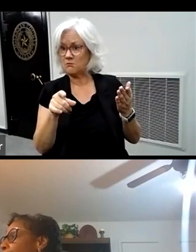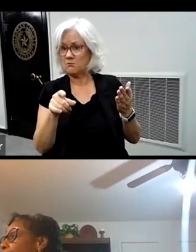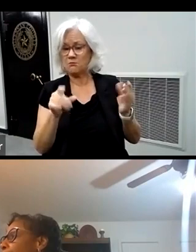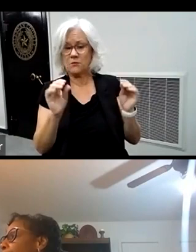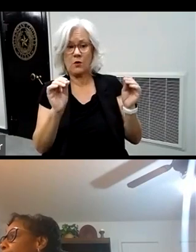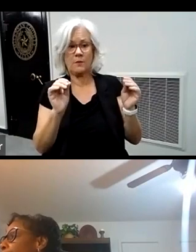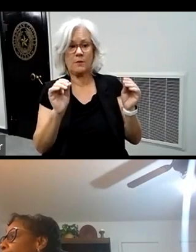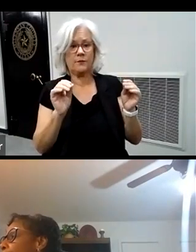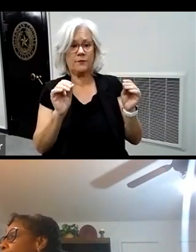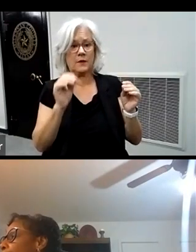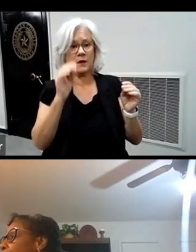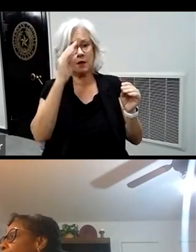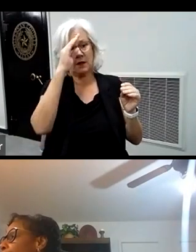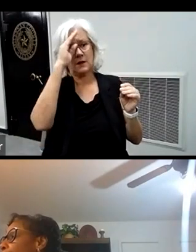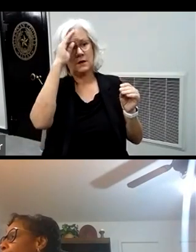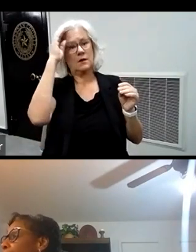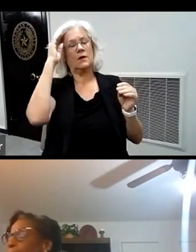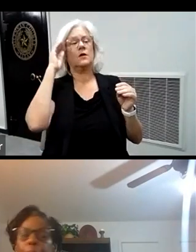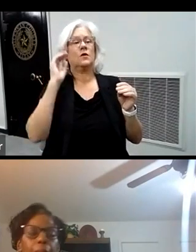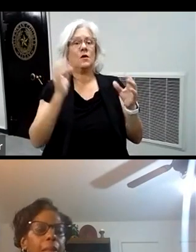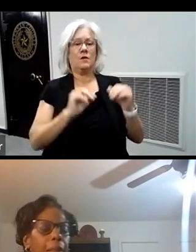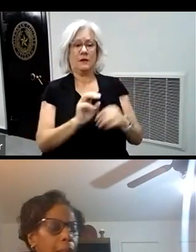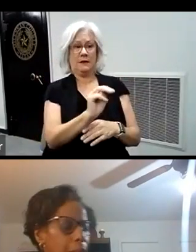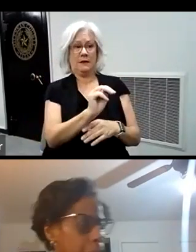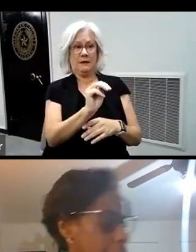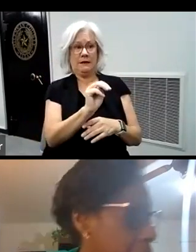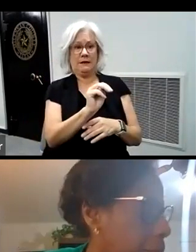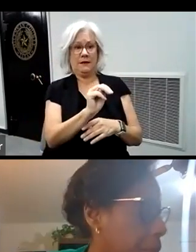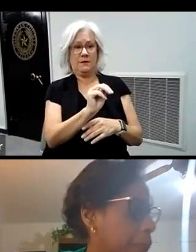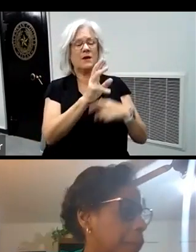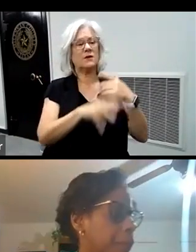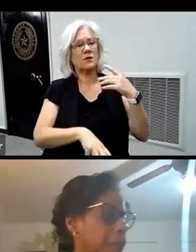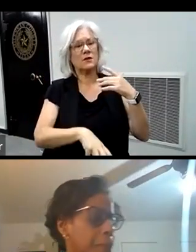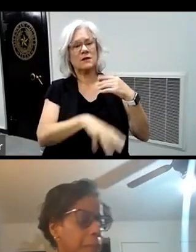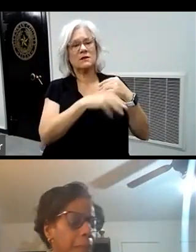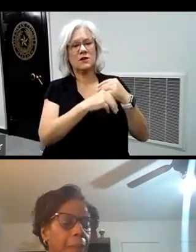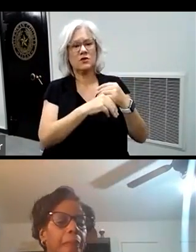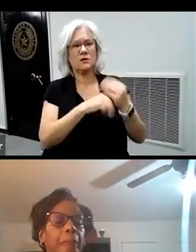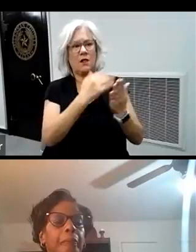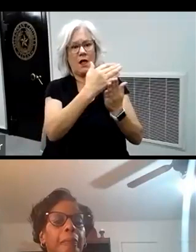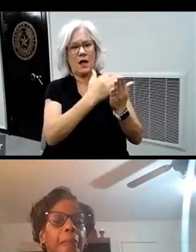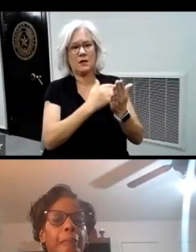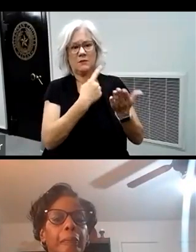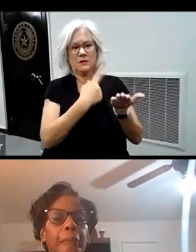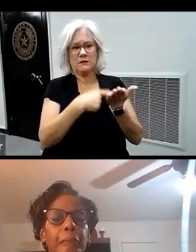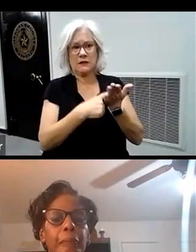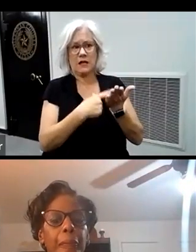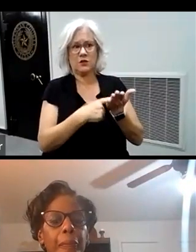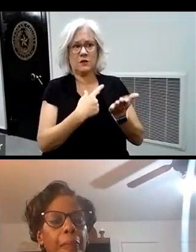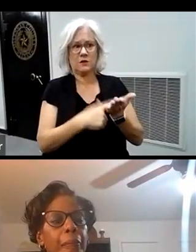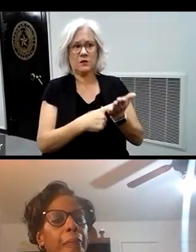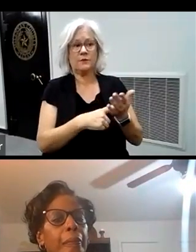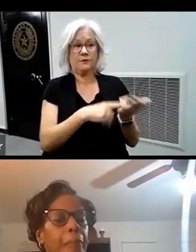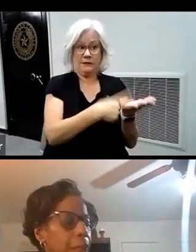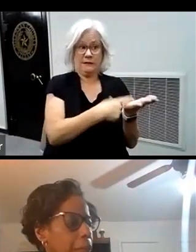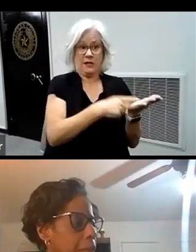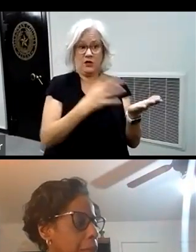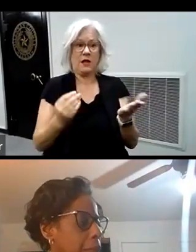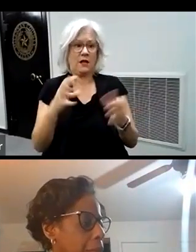Okay, again, under additional item discussions of potential action, discussion or